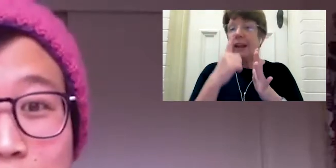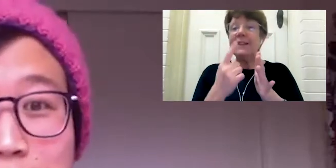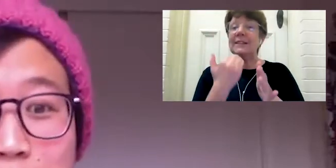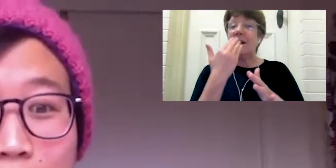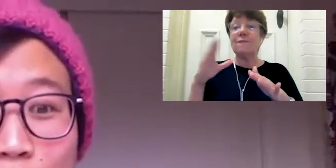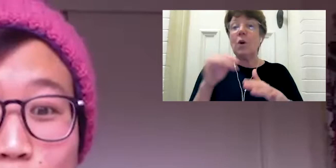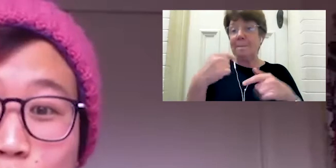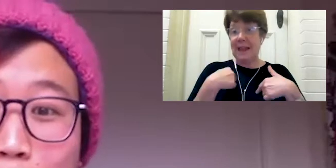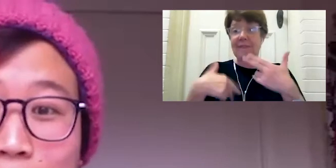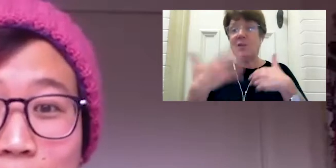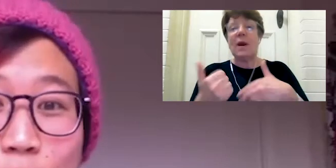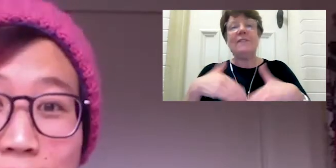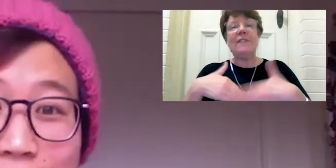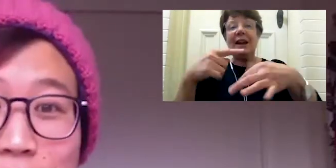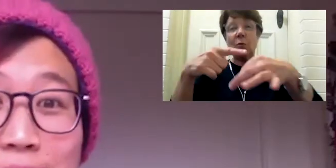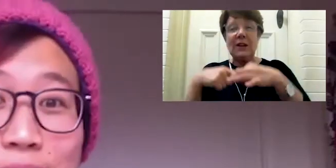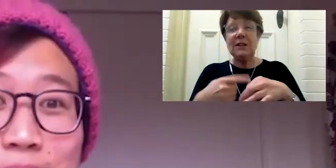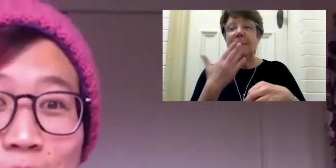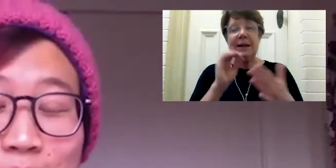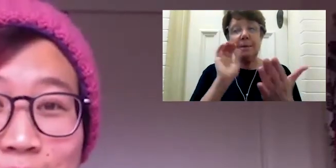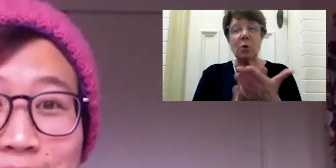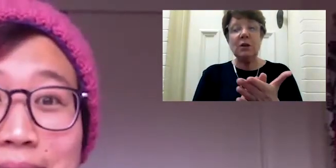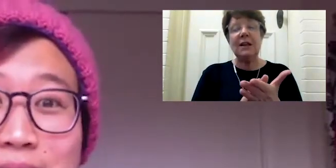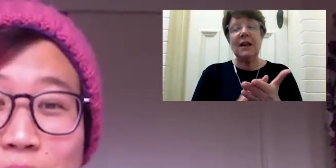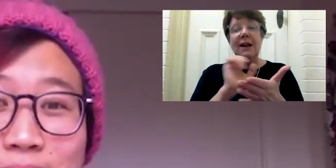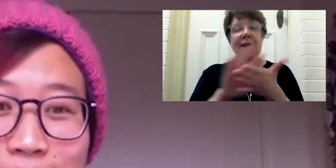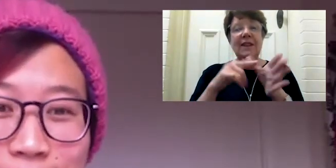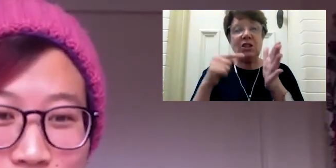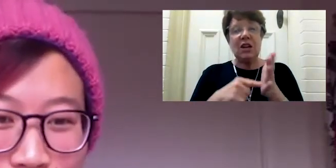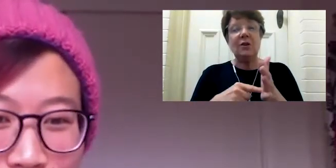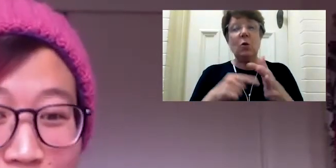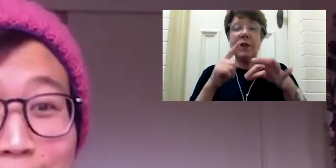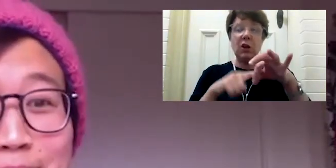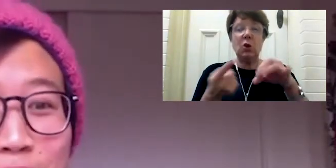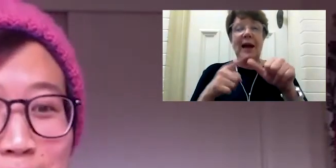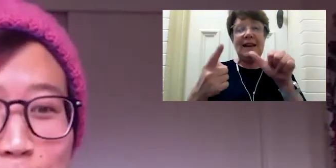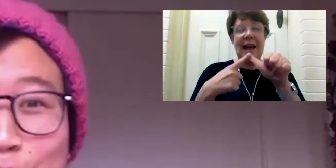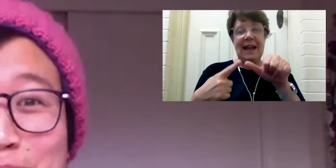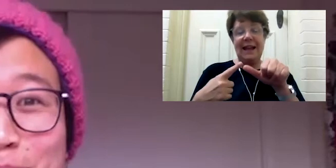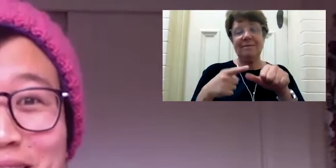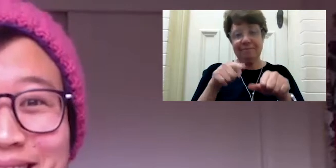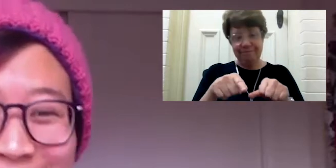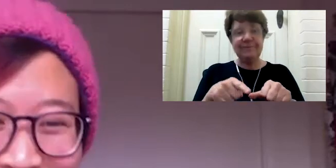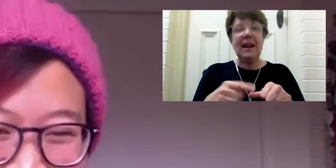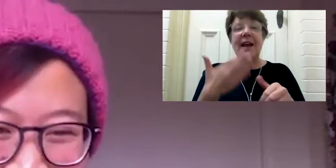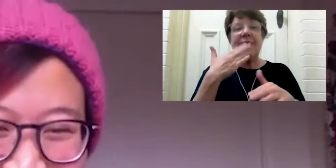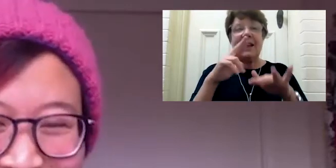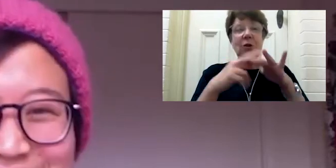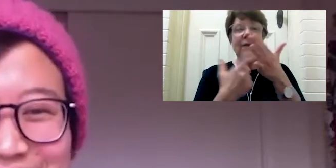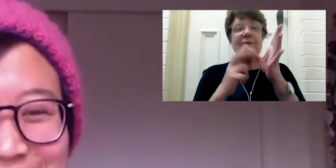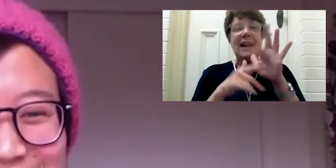any questions, feel free to pop it in the Q&A chat function. Thanks everyone. And thanks Francis for stepping in.